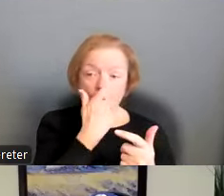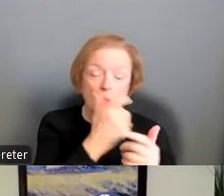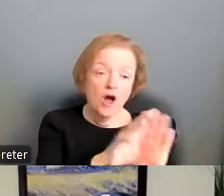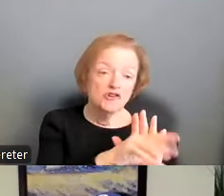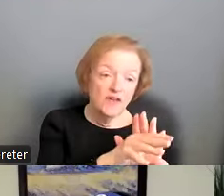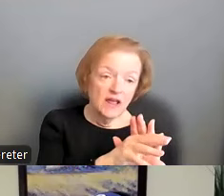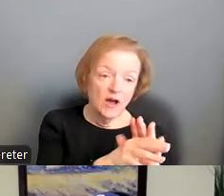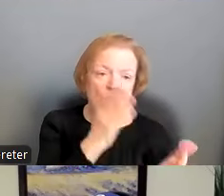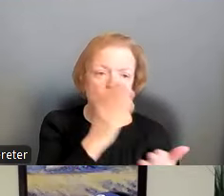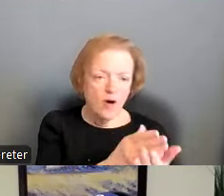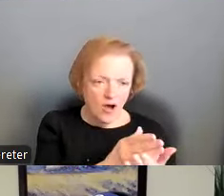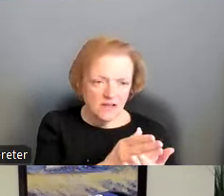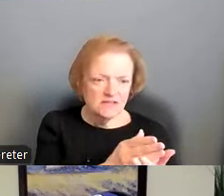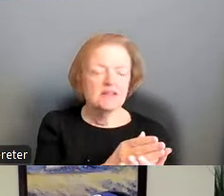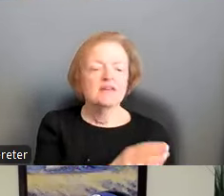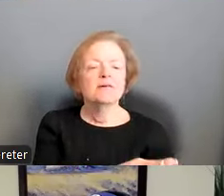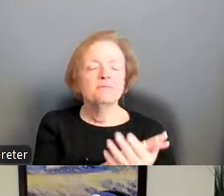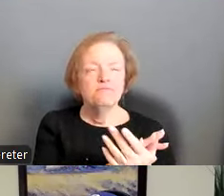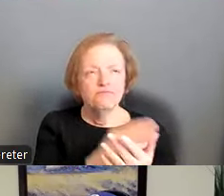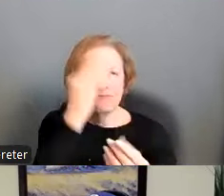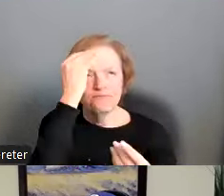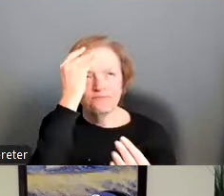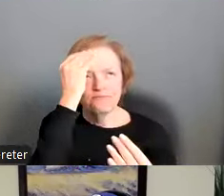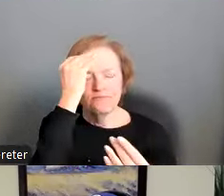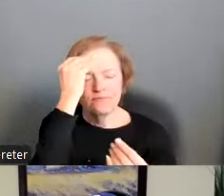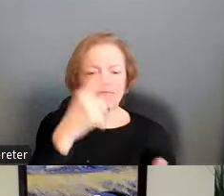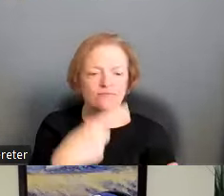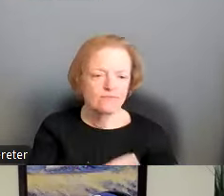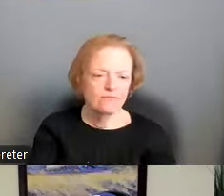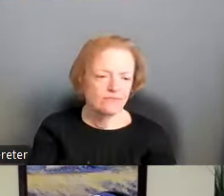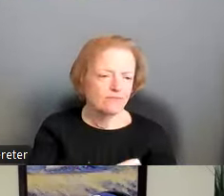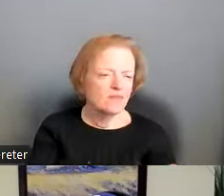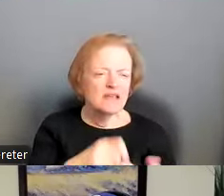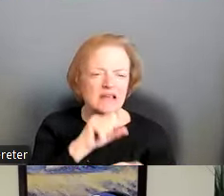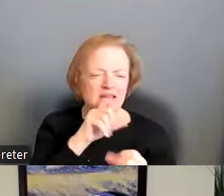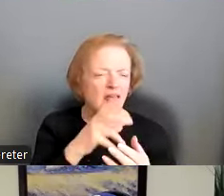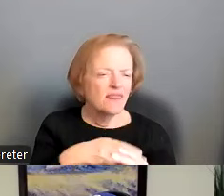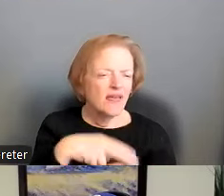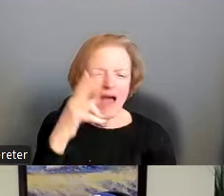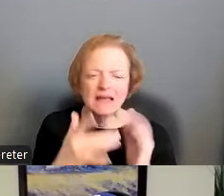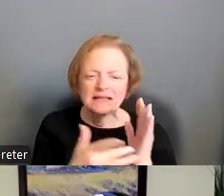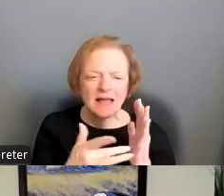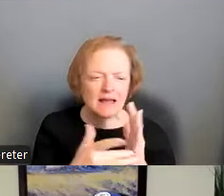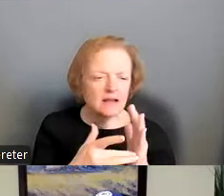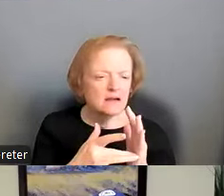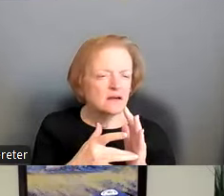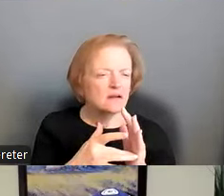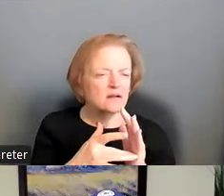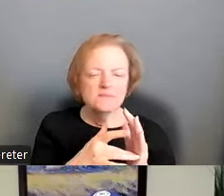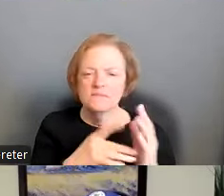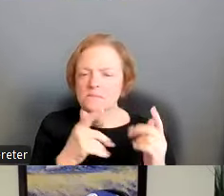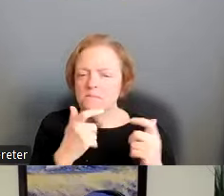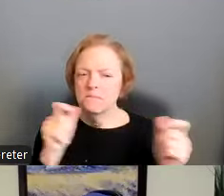video. And so there's nothing about it that's so technical that there are bugs or challenges. So we've seen